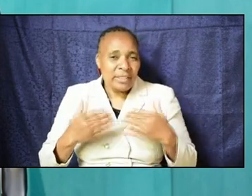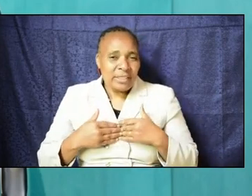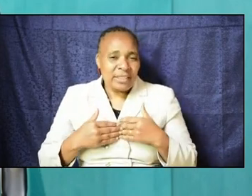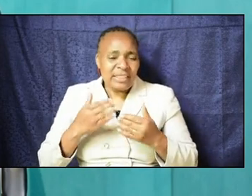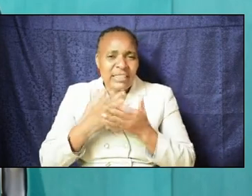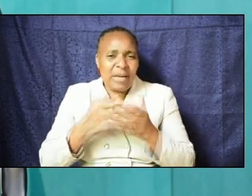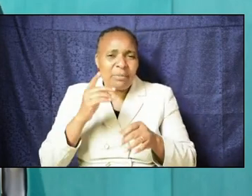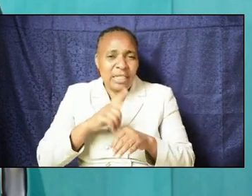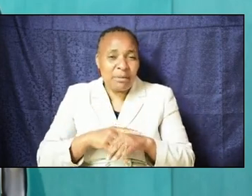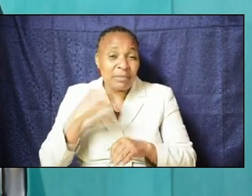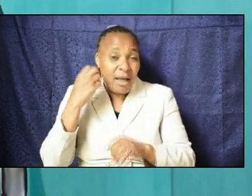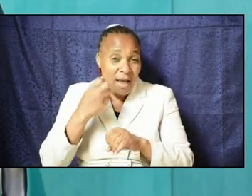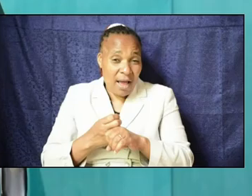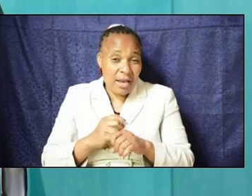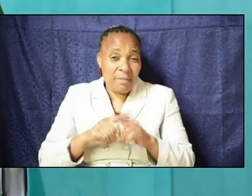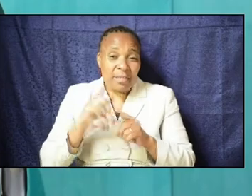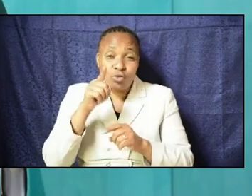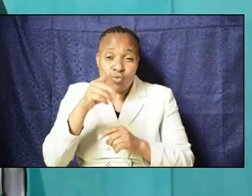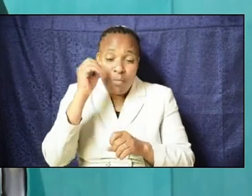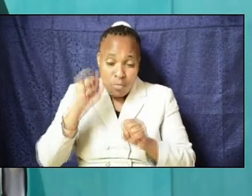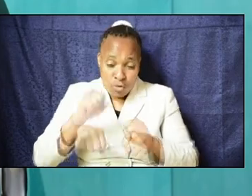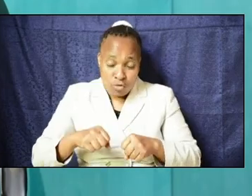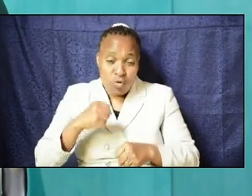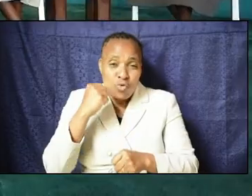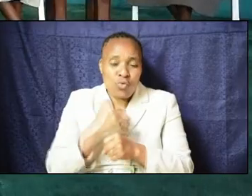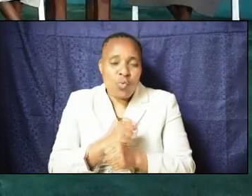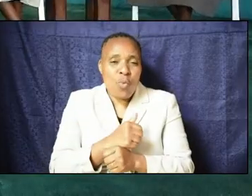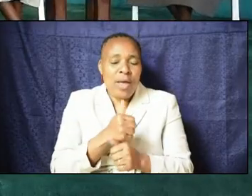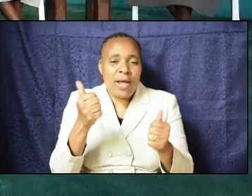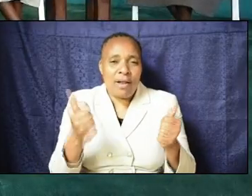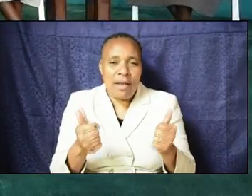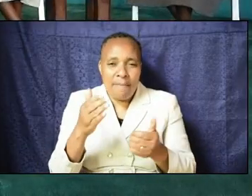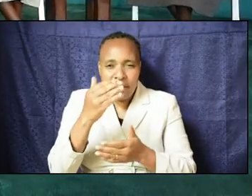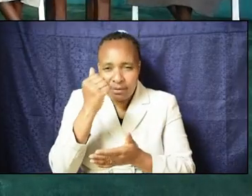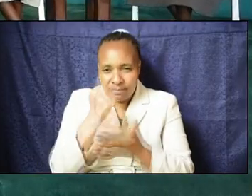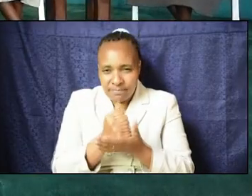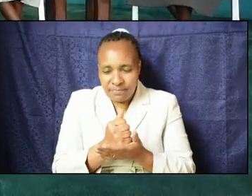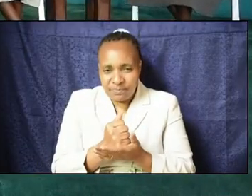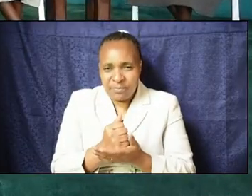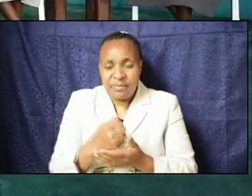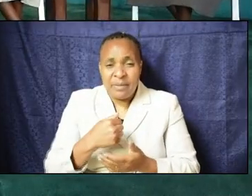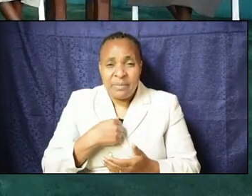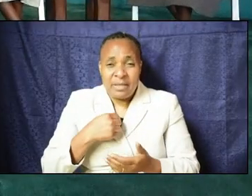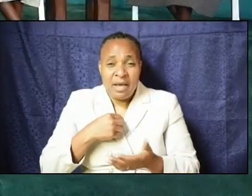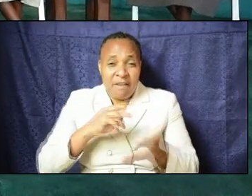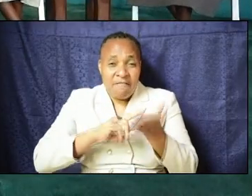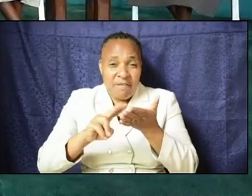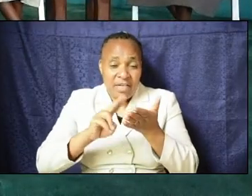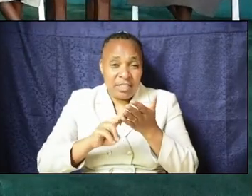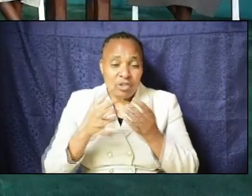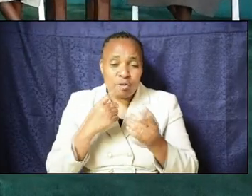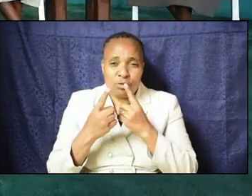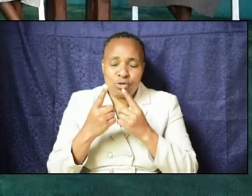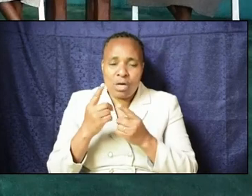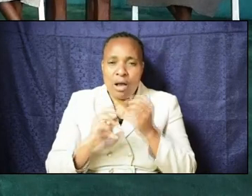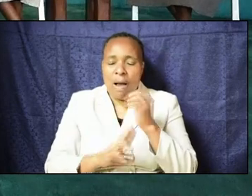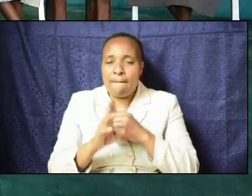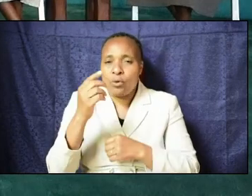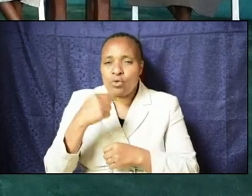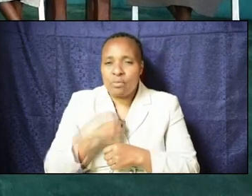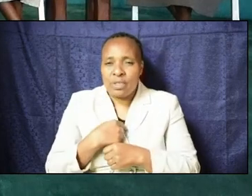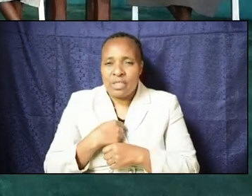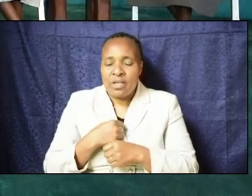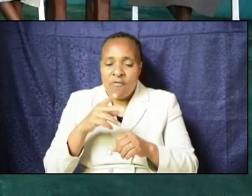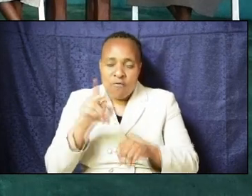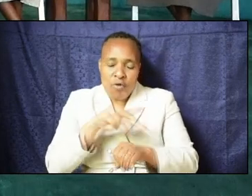And sometimes it's hard, but you can do it. Amen. A verse that spoke up to me is